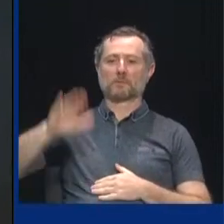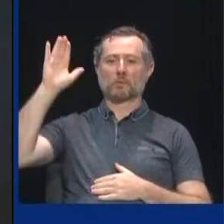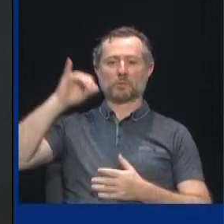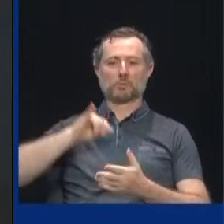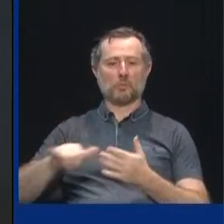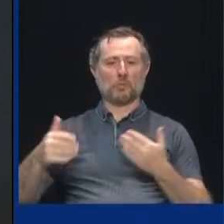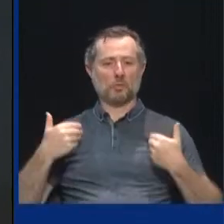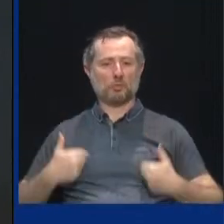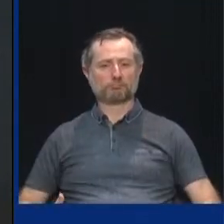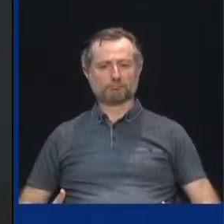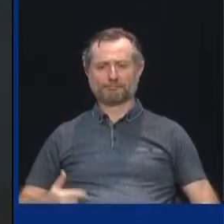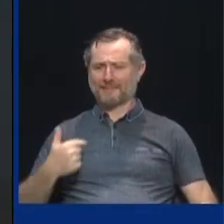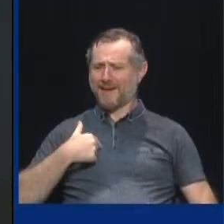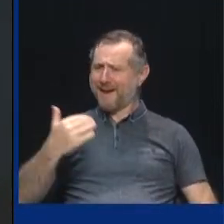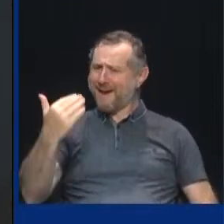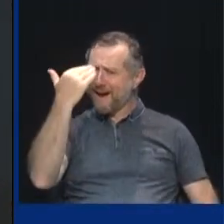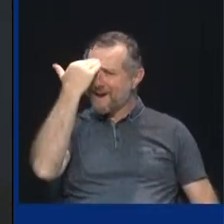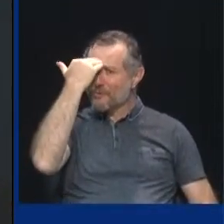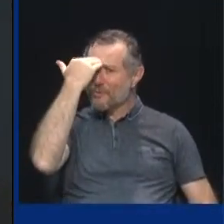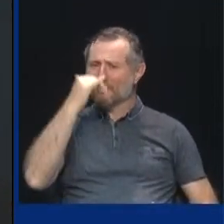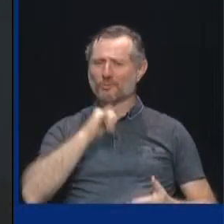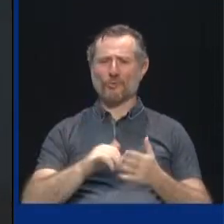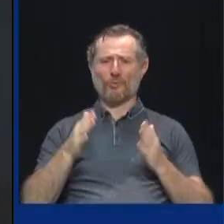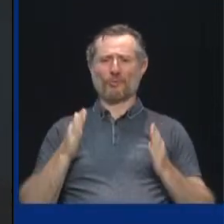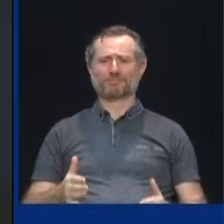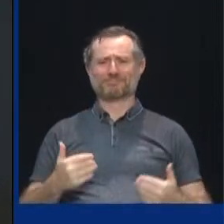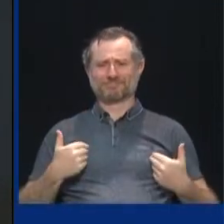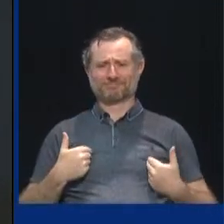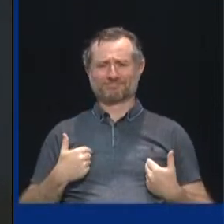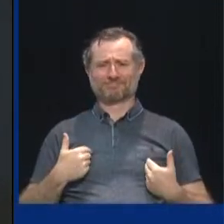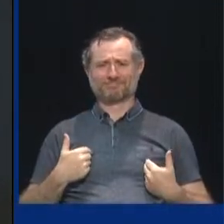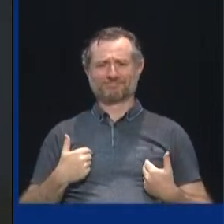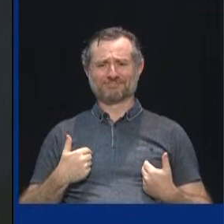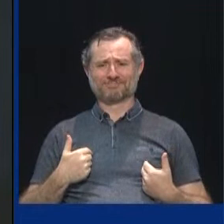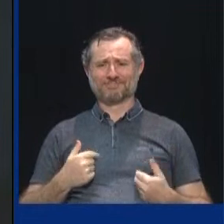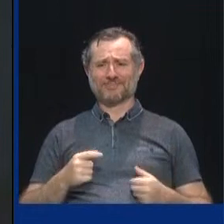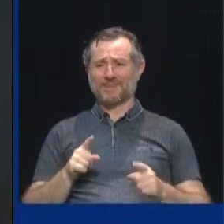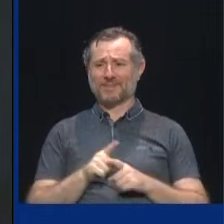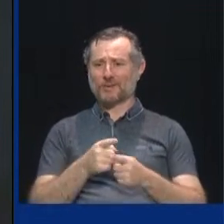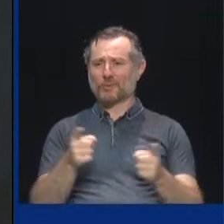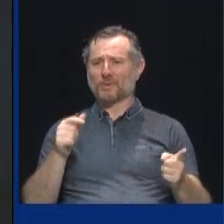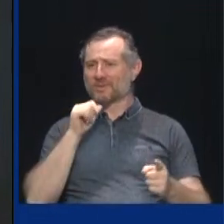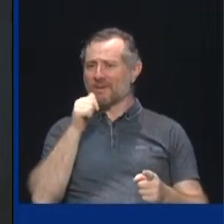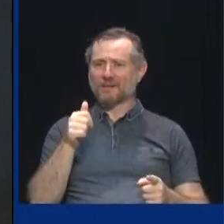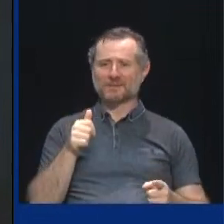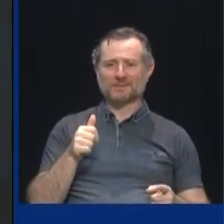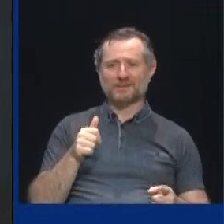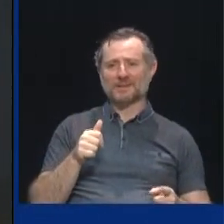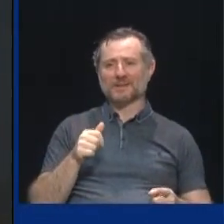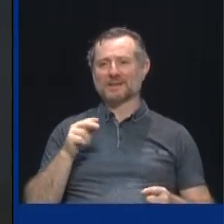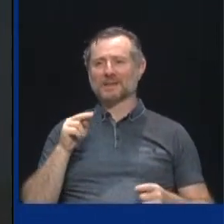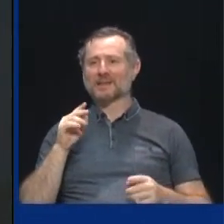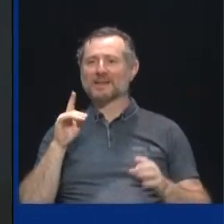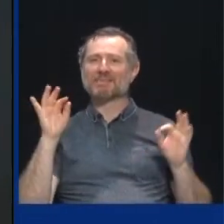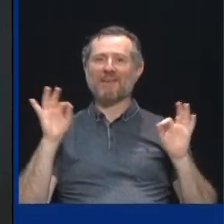I know New Yorkers. They are not naive. They know what's going